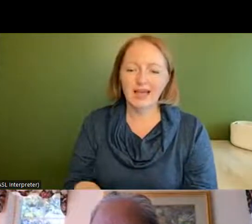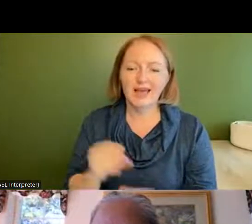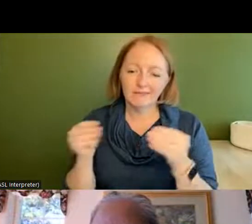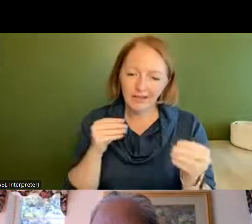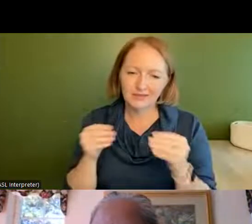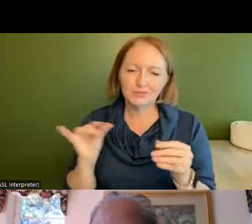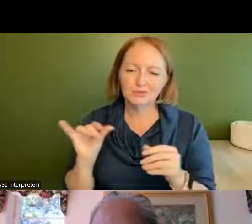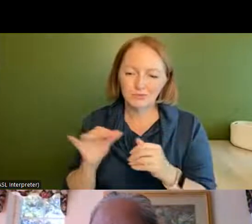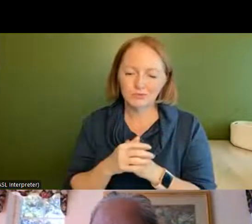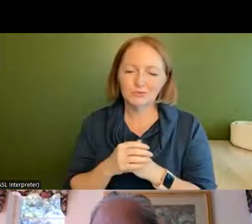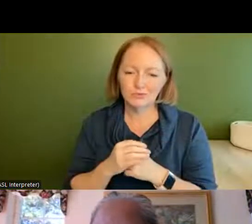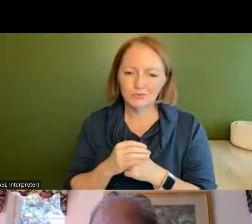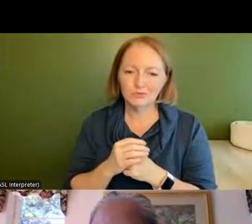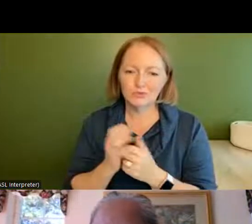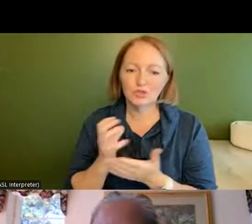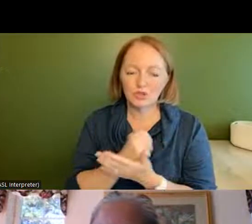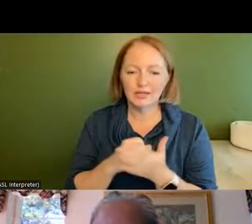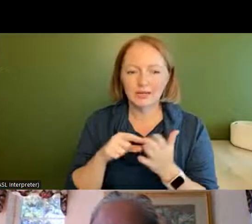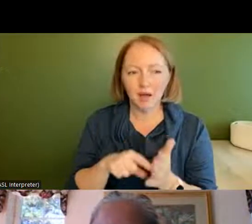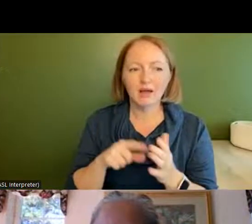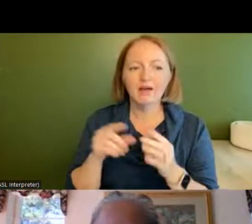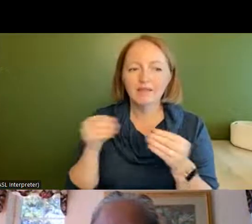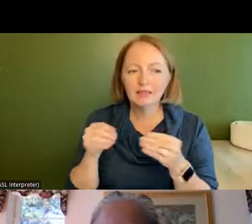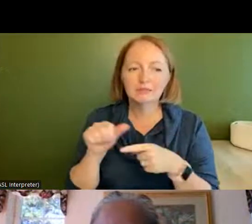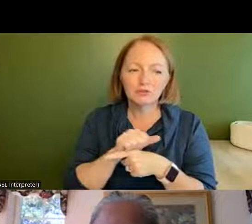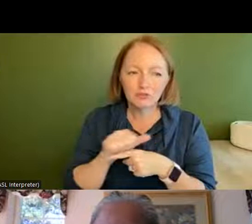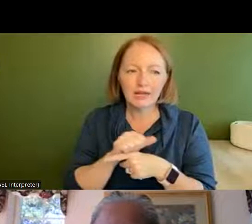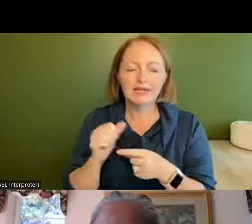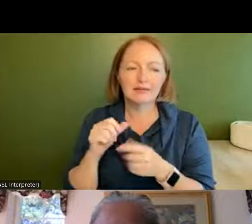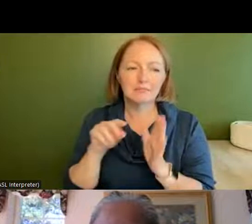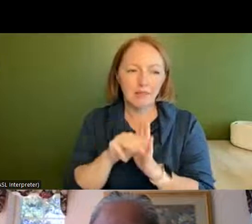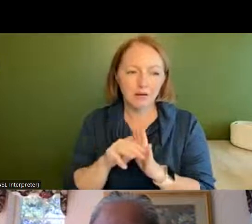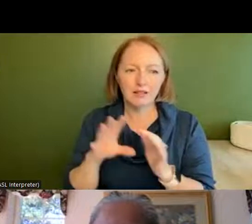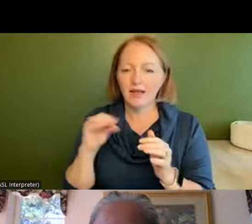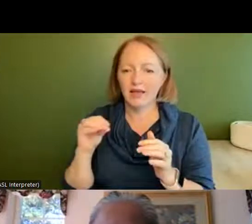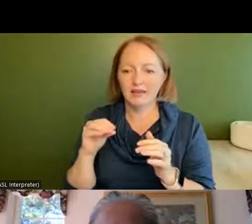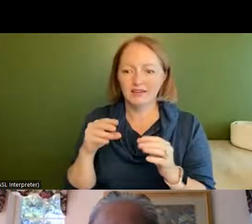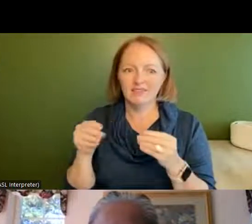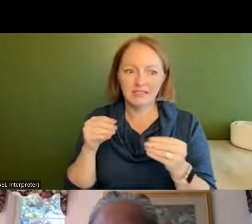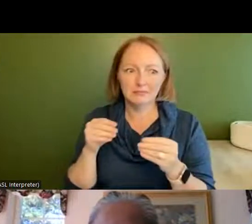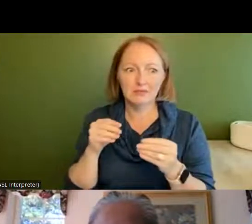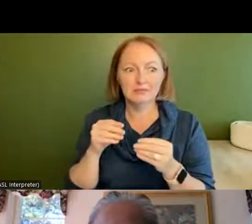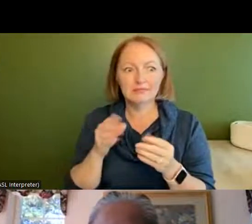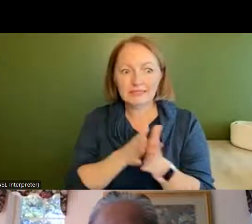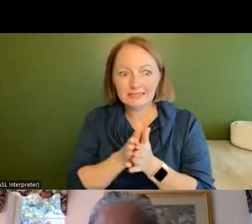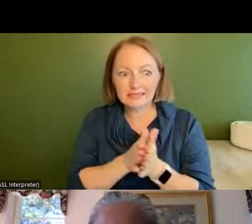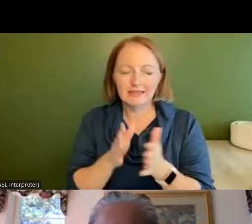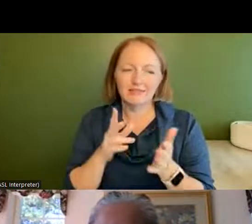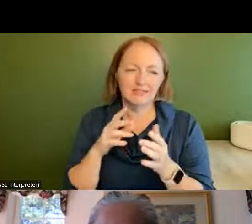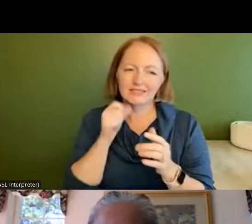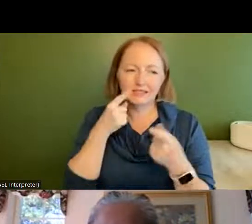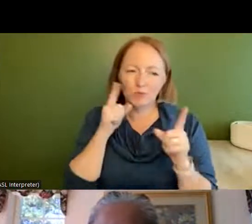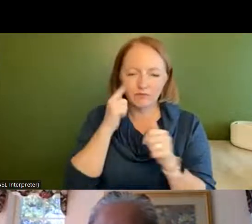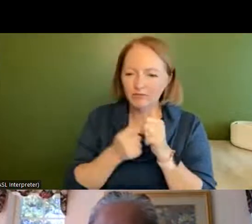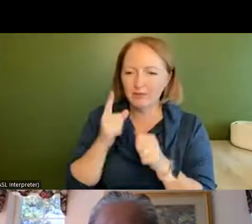flexible earning model, a flexible training model, and a flexible incentive model that does not work for everyone.